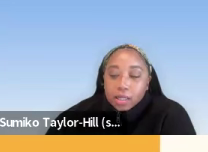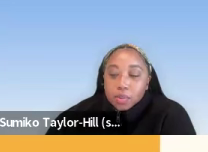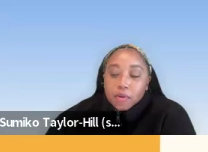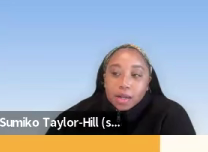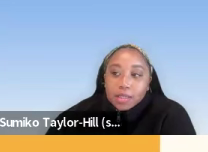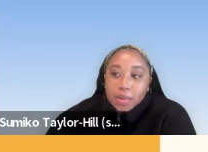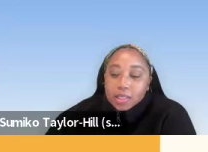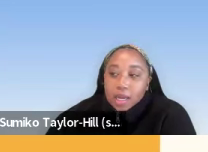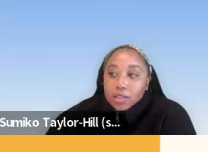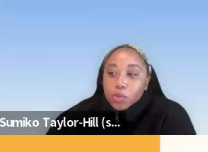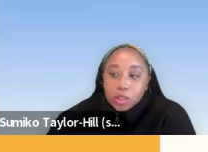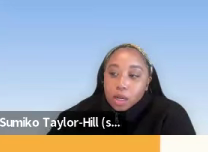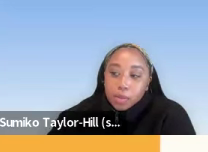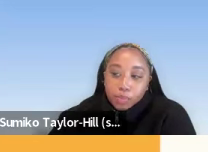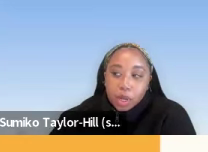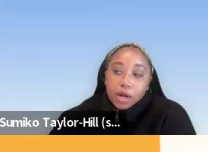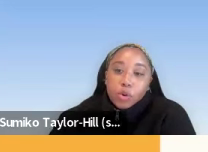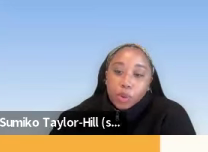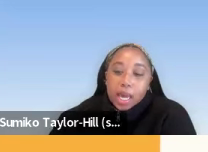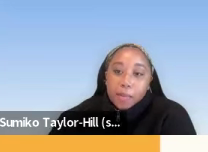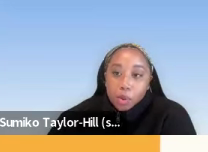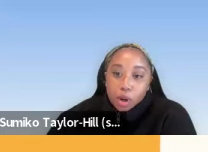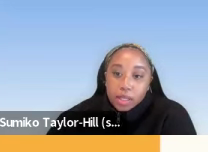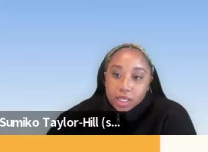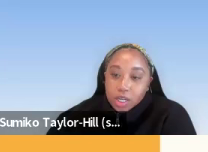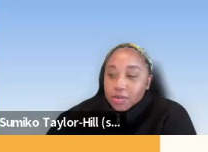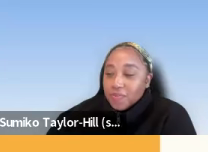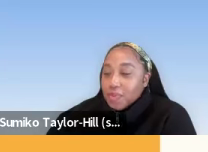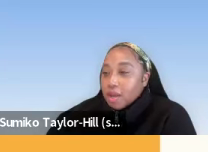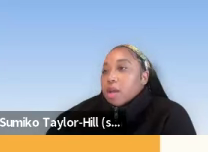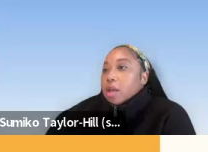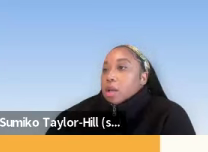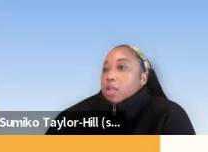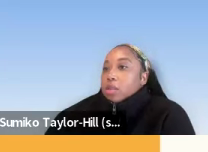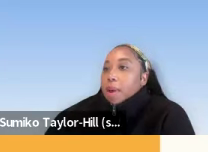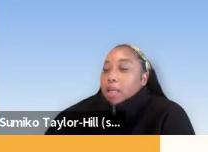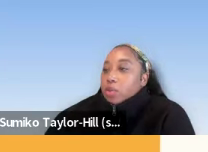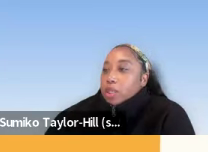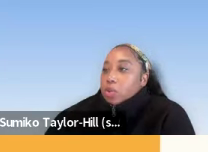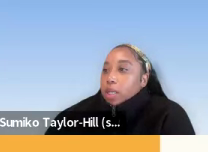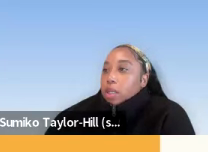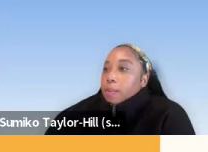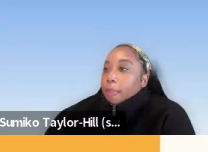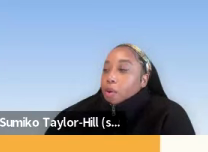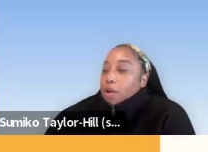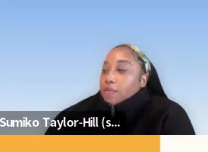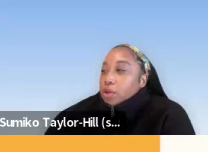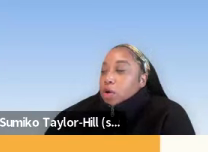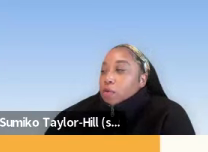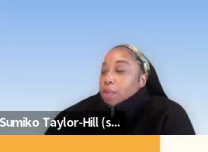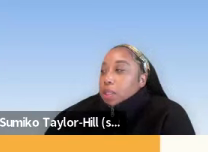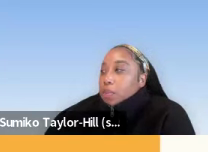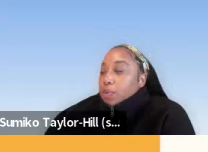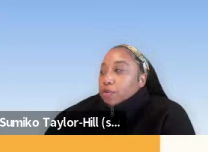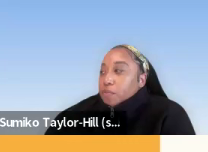Recovery Alliance provided us some insight. So we're just gonna kind of do a recap on what they shared. So back in 2020, Oregon